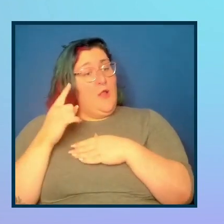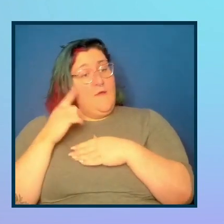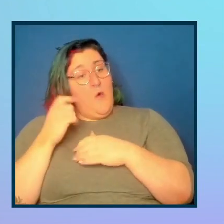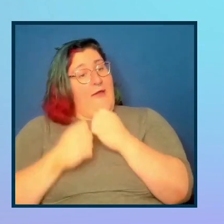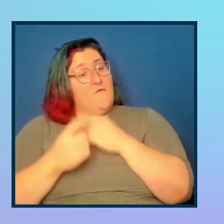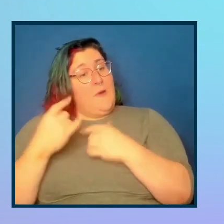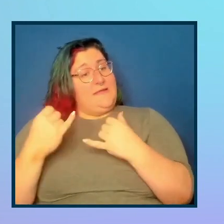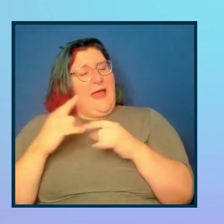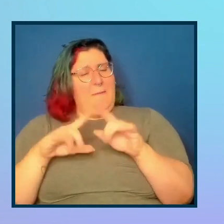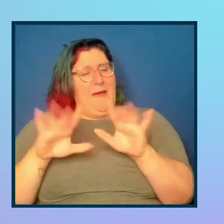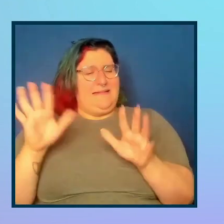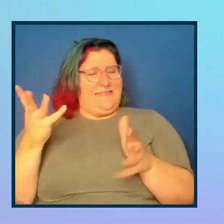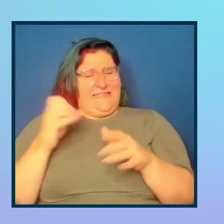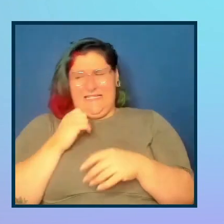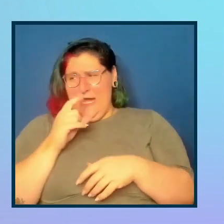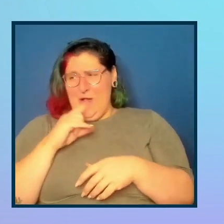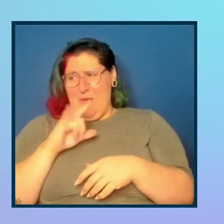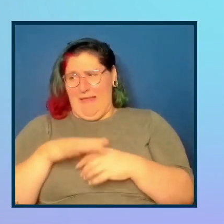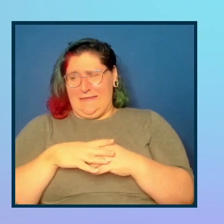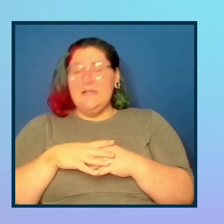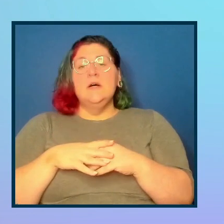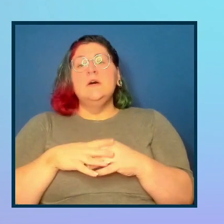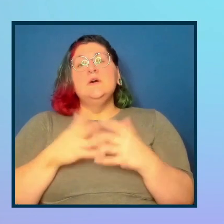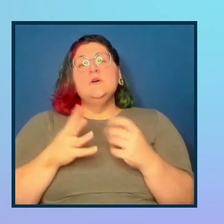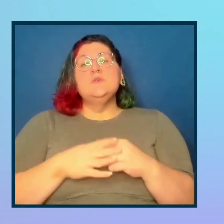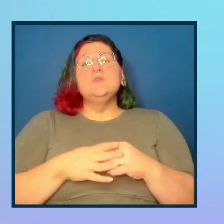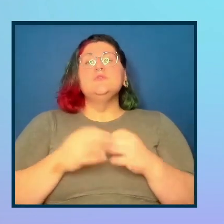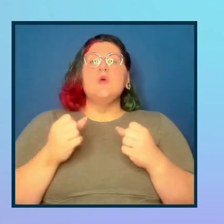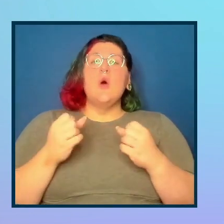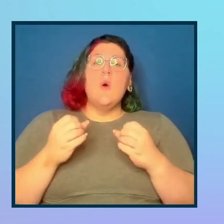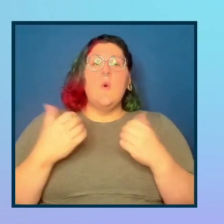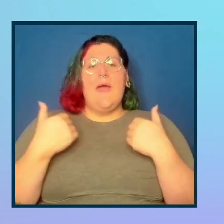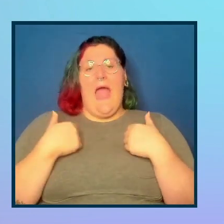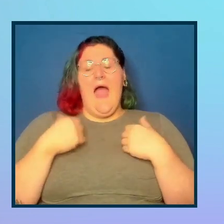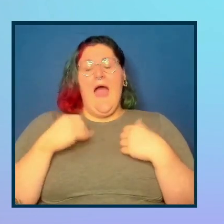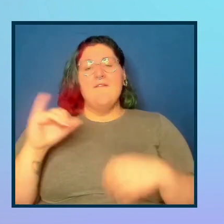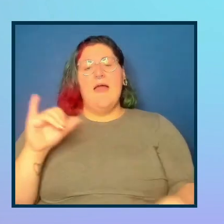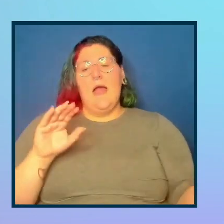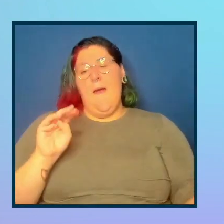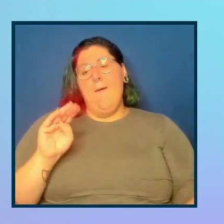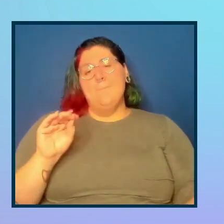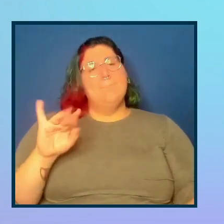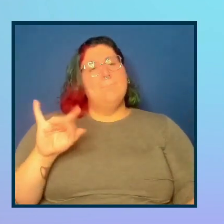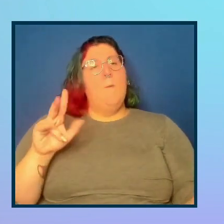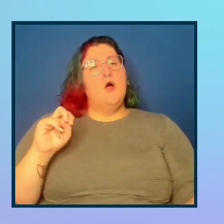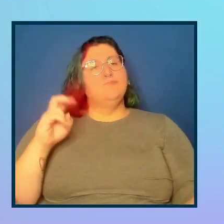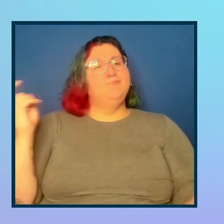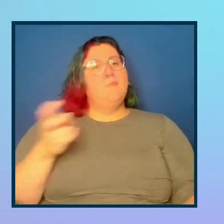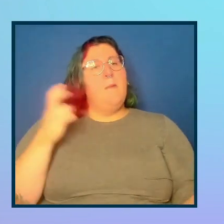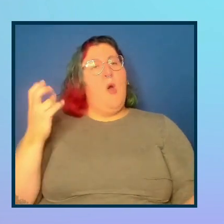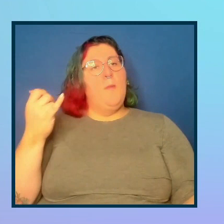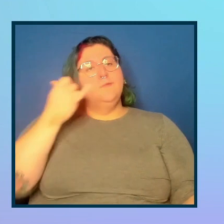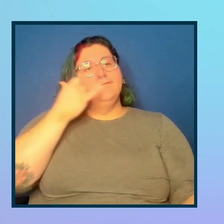really. So we have things like doing our mobile augmented reality. We have